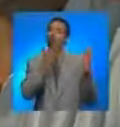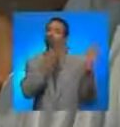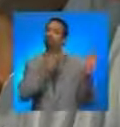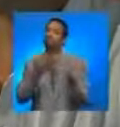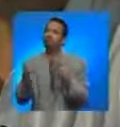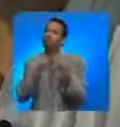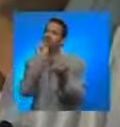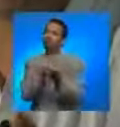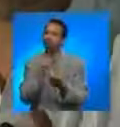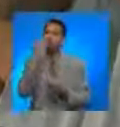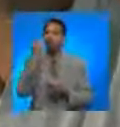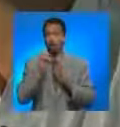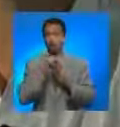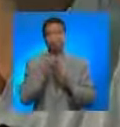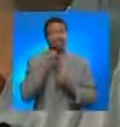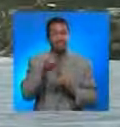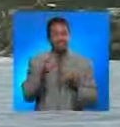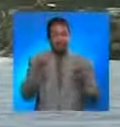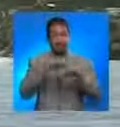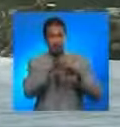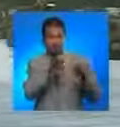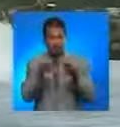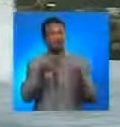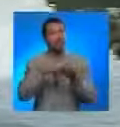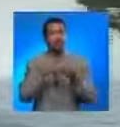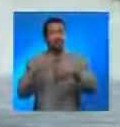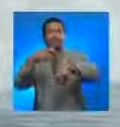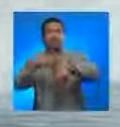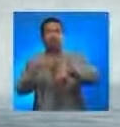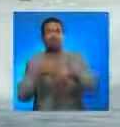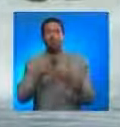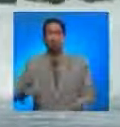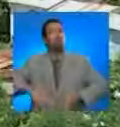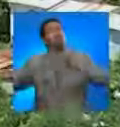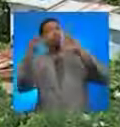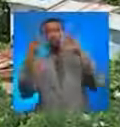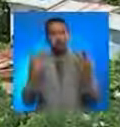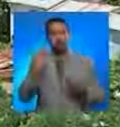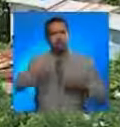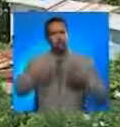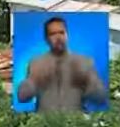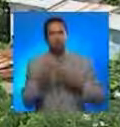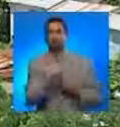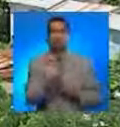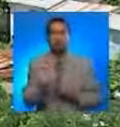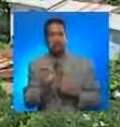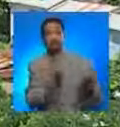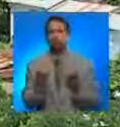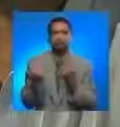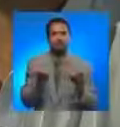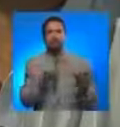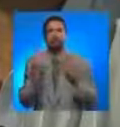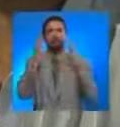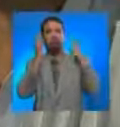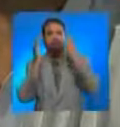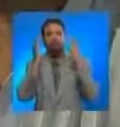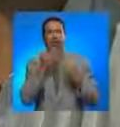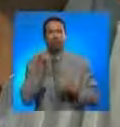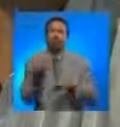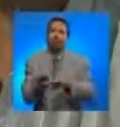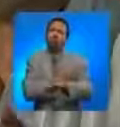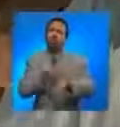upon arrival of the event, there will be crisis, problems will arise, and we must have all answers before